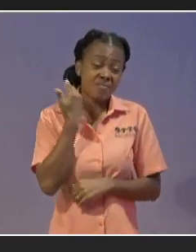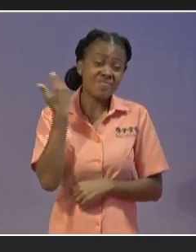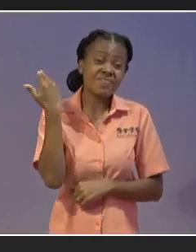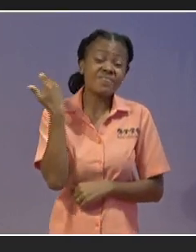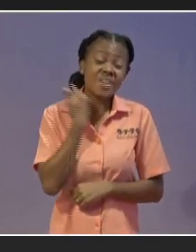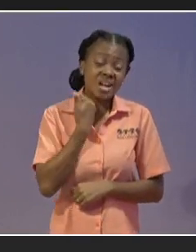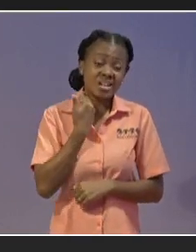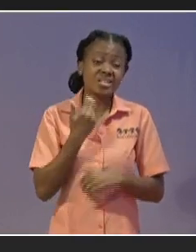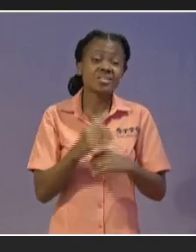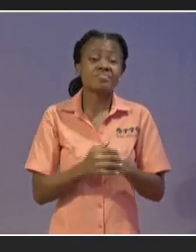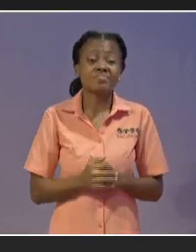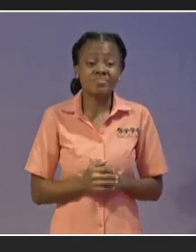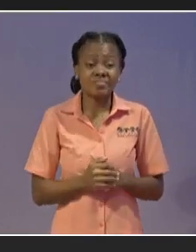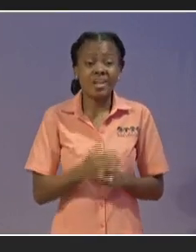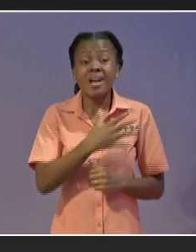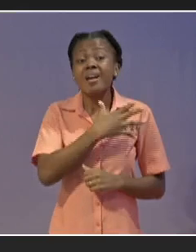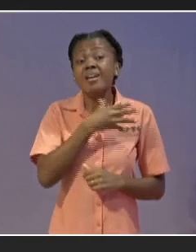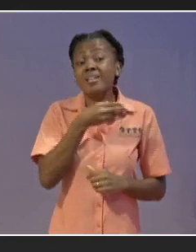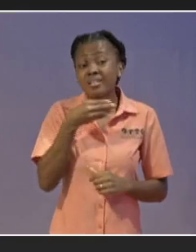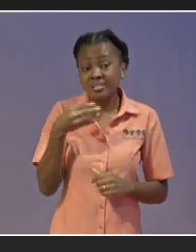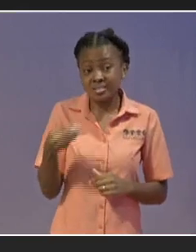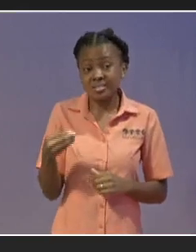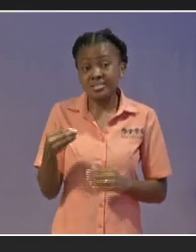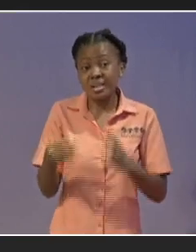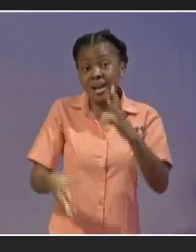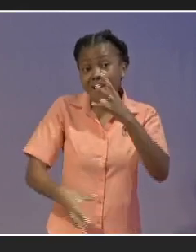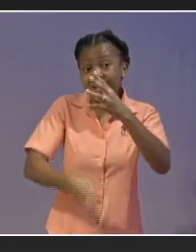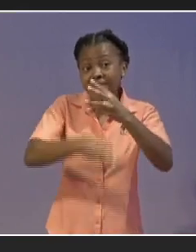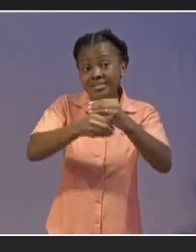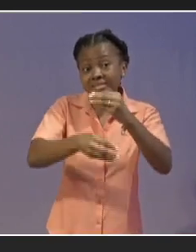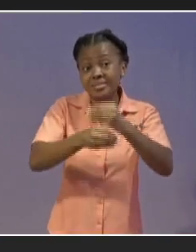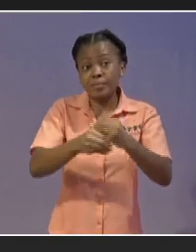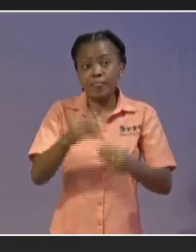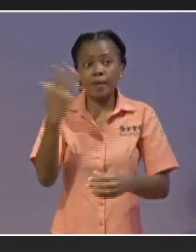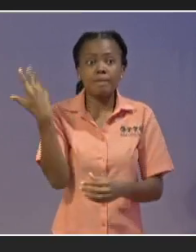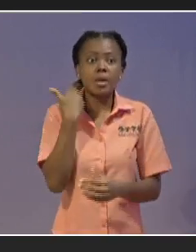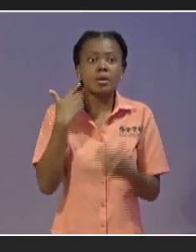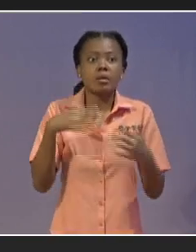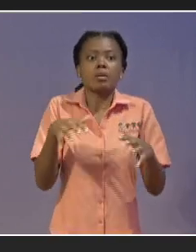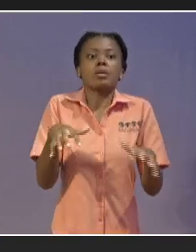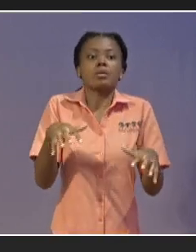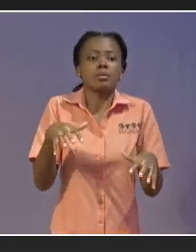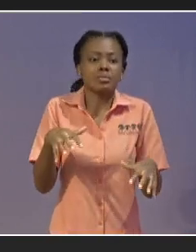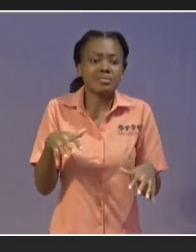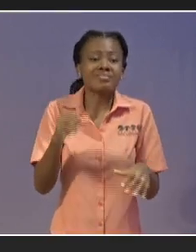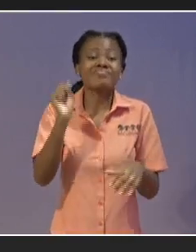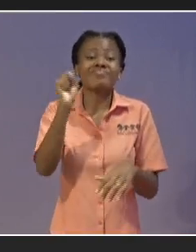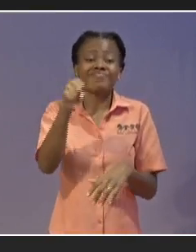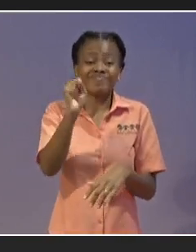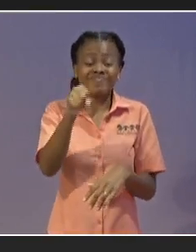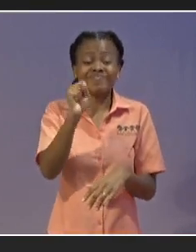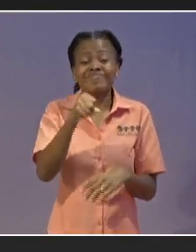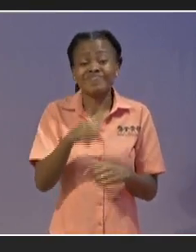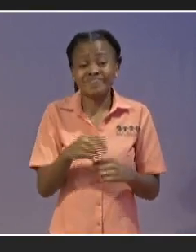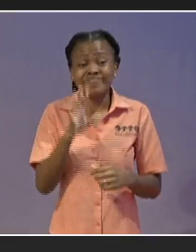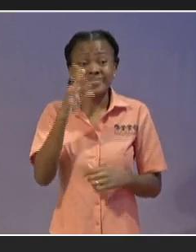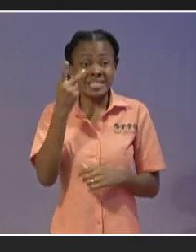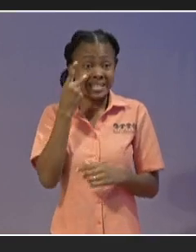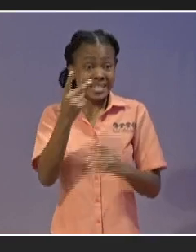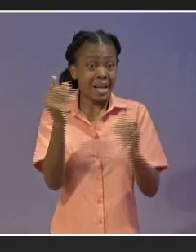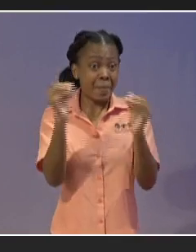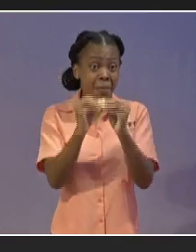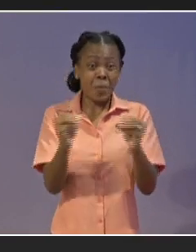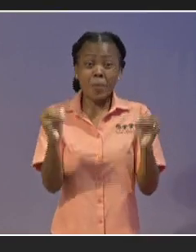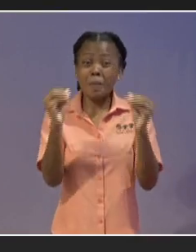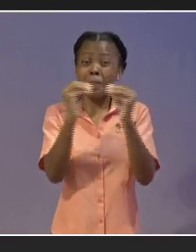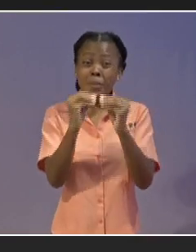fever. So we're having the fever fits. Also, they're going to be seeing lots of upper, as